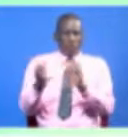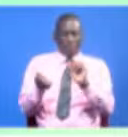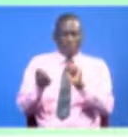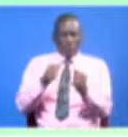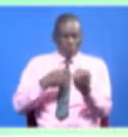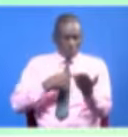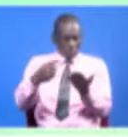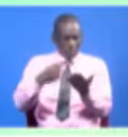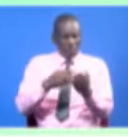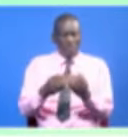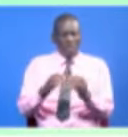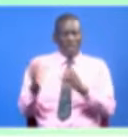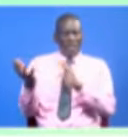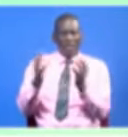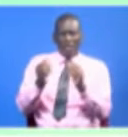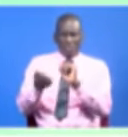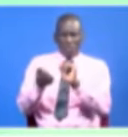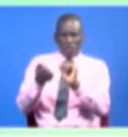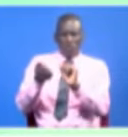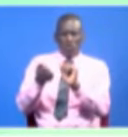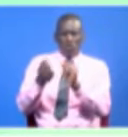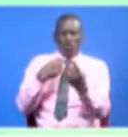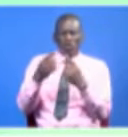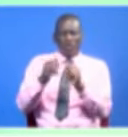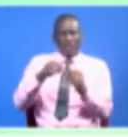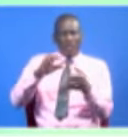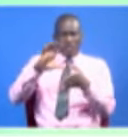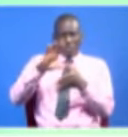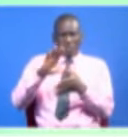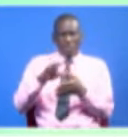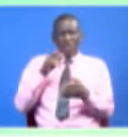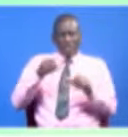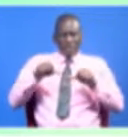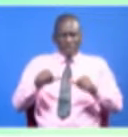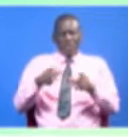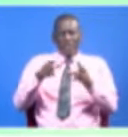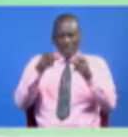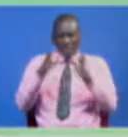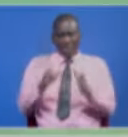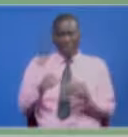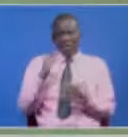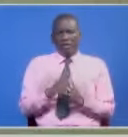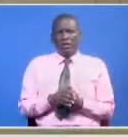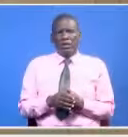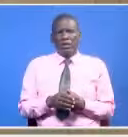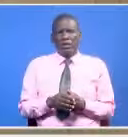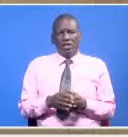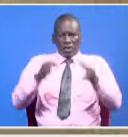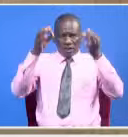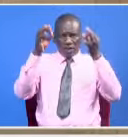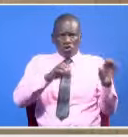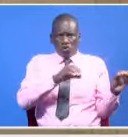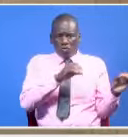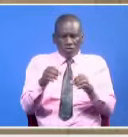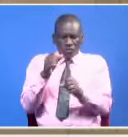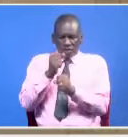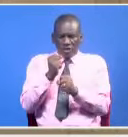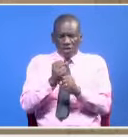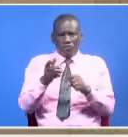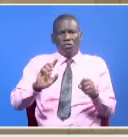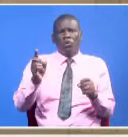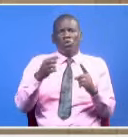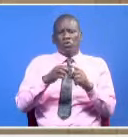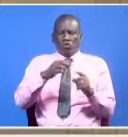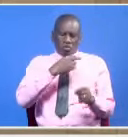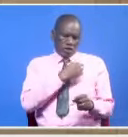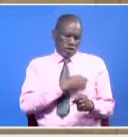talks in Bonn, Germany. NMG sustainability editor Zina Bondati explains why. The decision to move the secretariat from Nairobi to